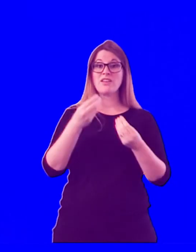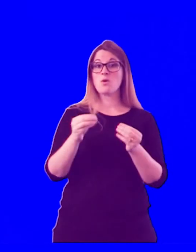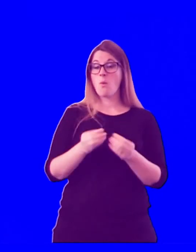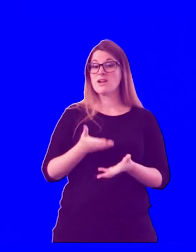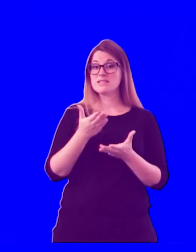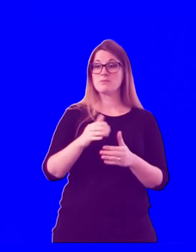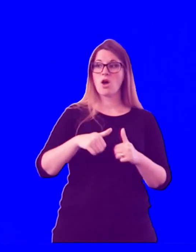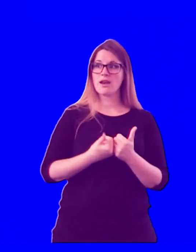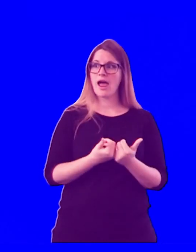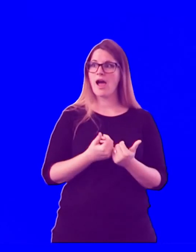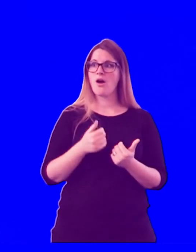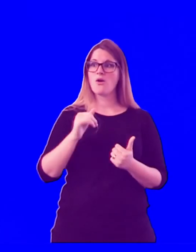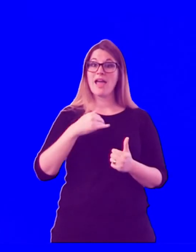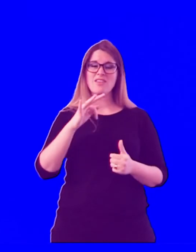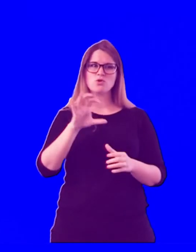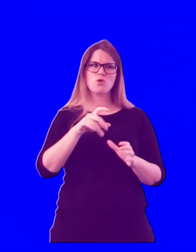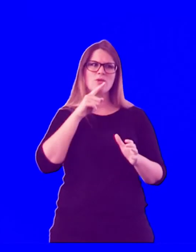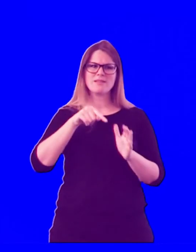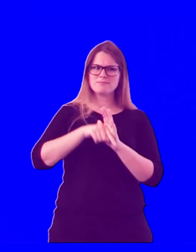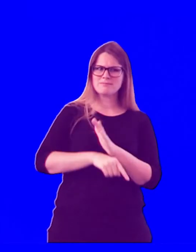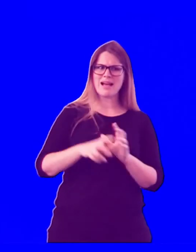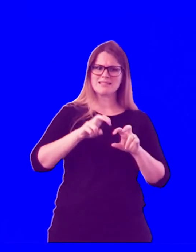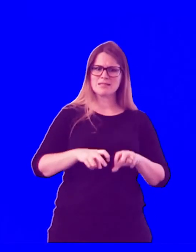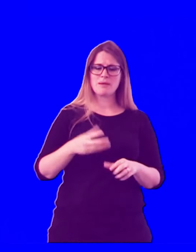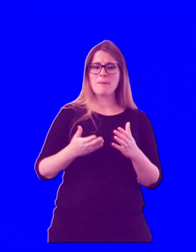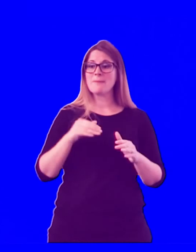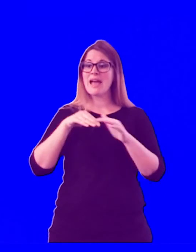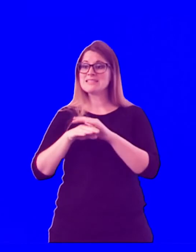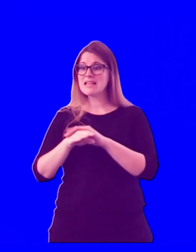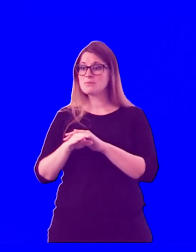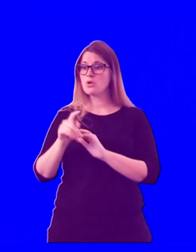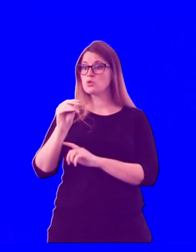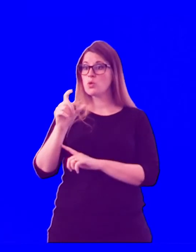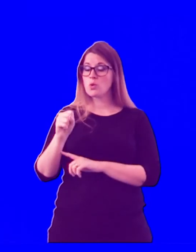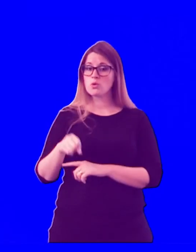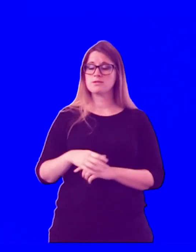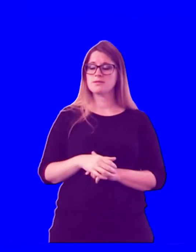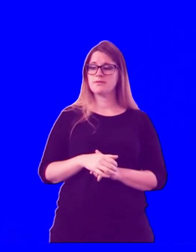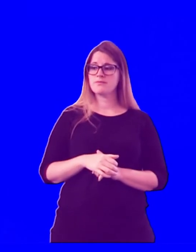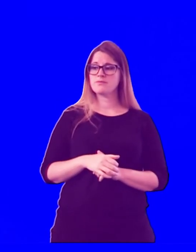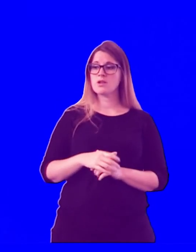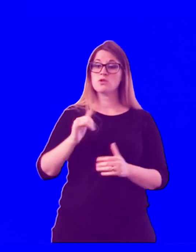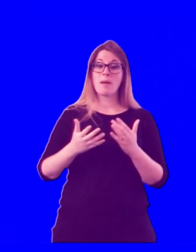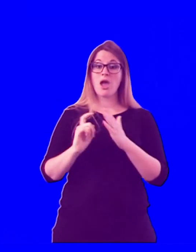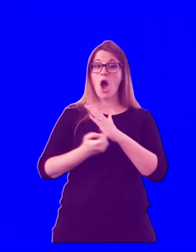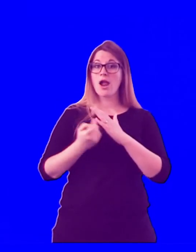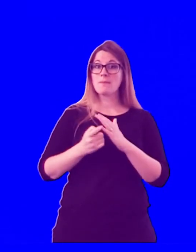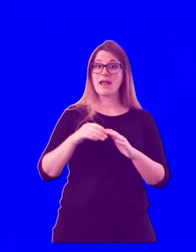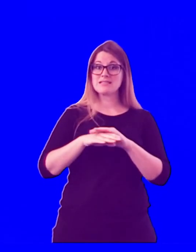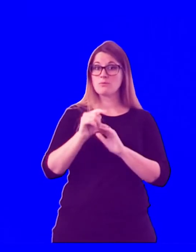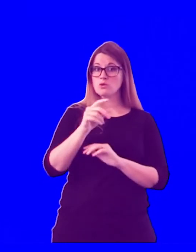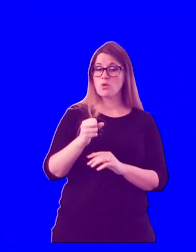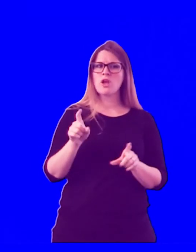tips on how to make sure you do a more robust assessment. We'll talk about accessibility assessment tools, so automated assessment